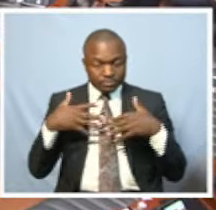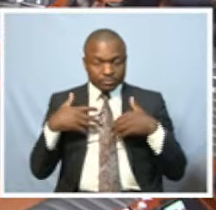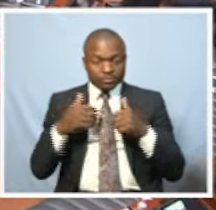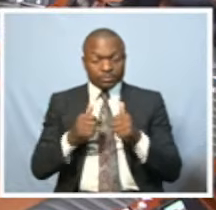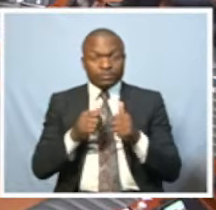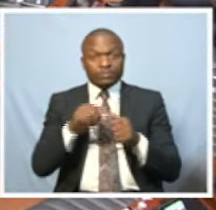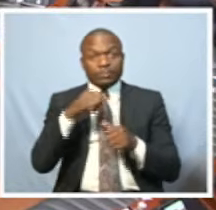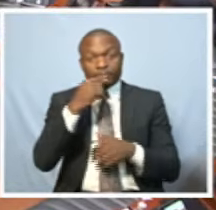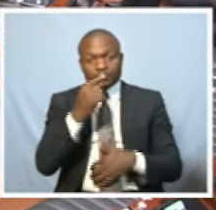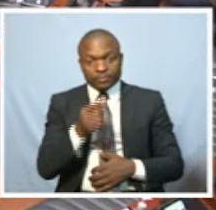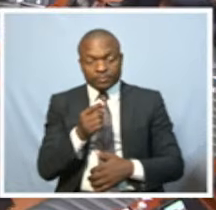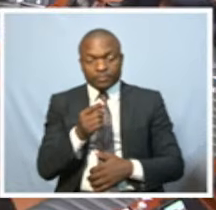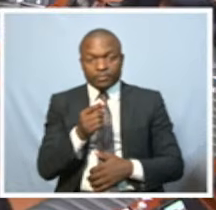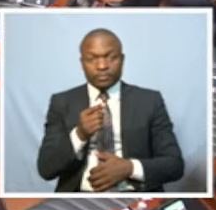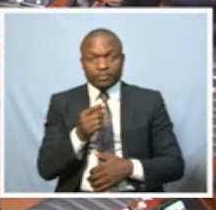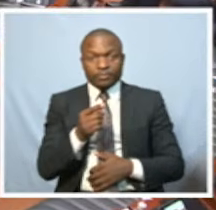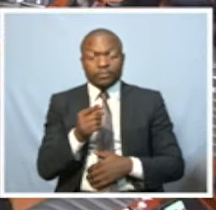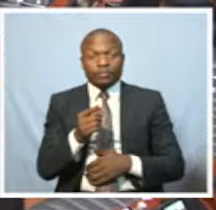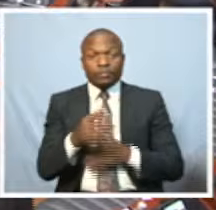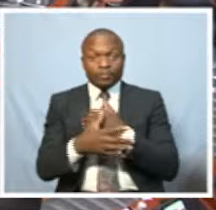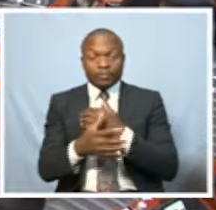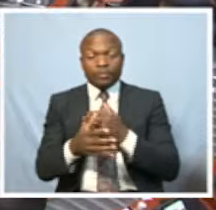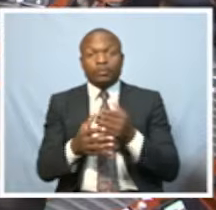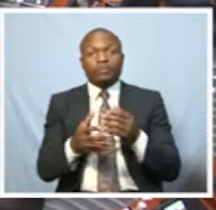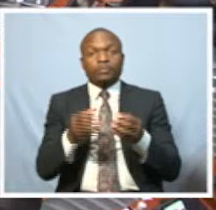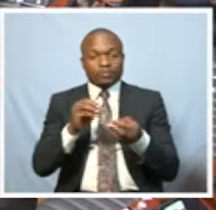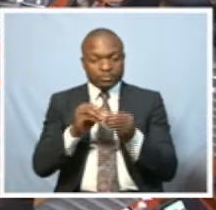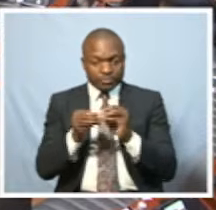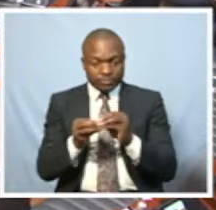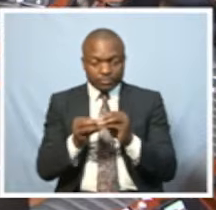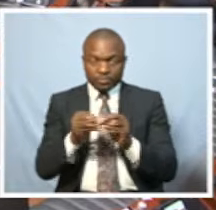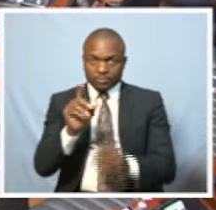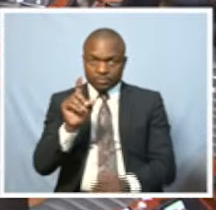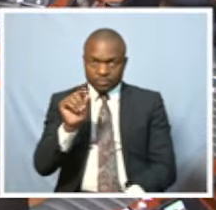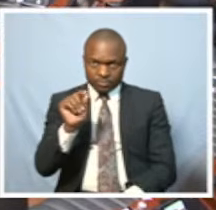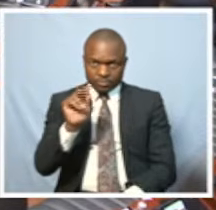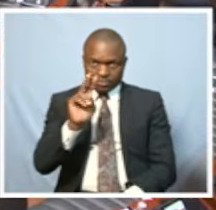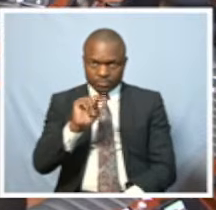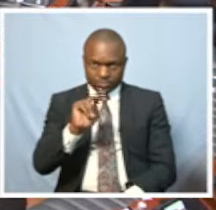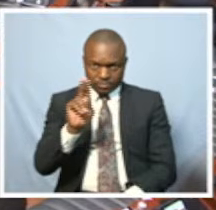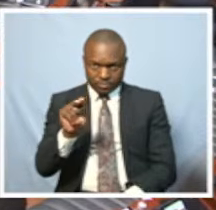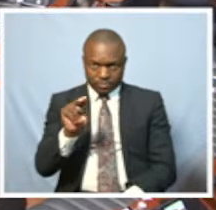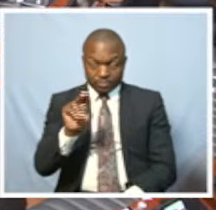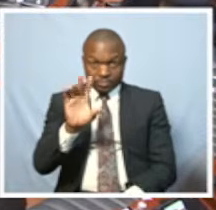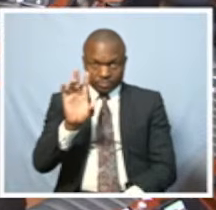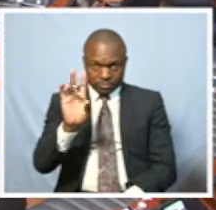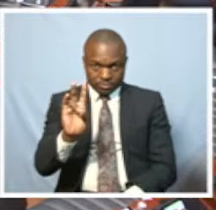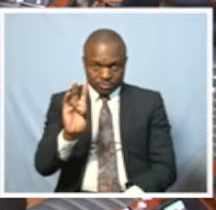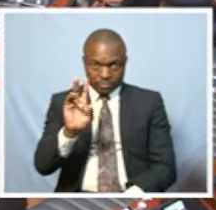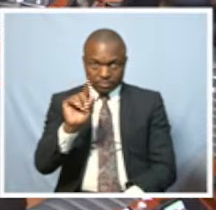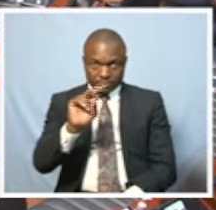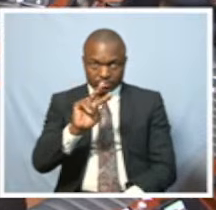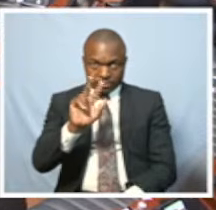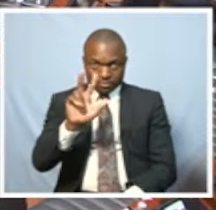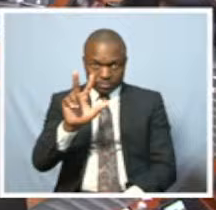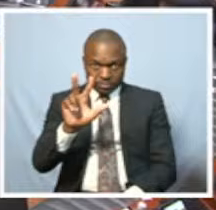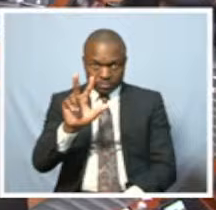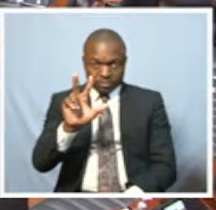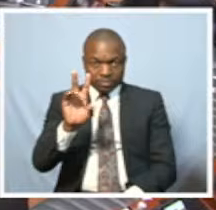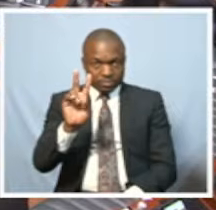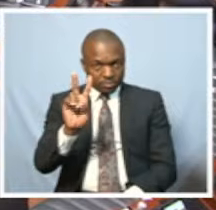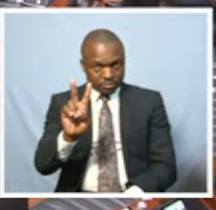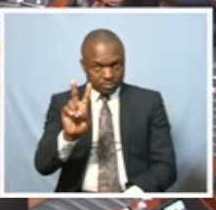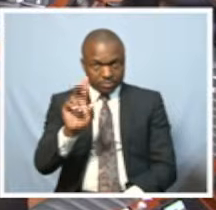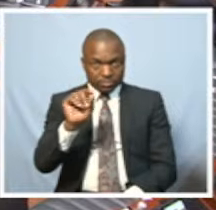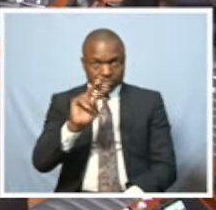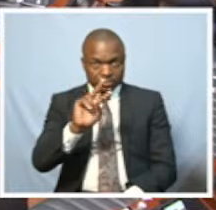that for maternal cases in 2022, there were 7, 2023, there were